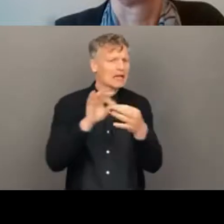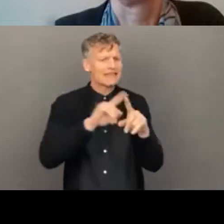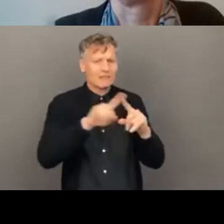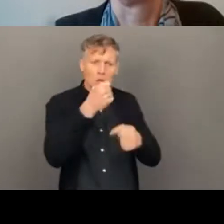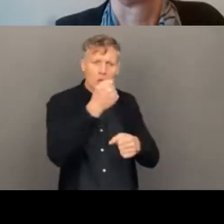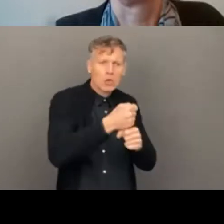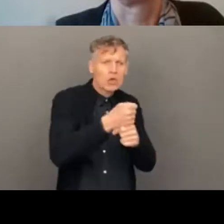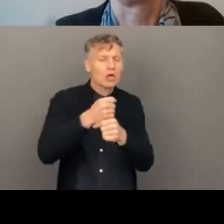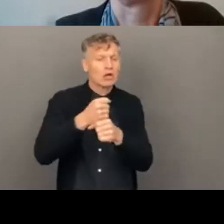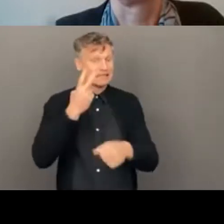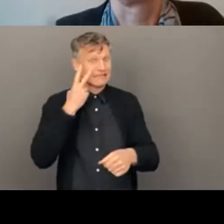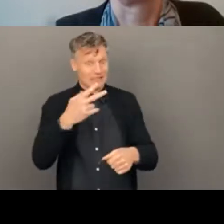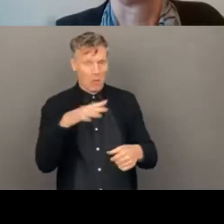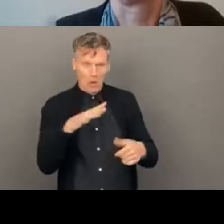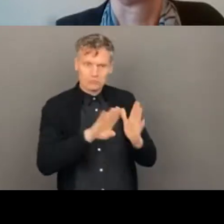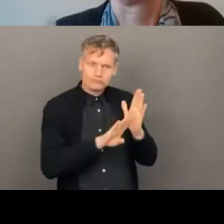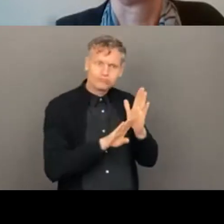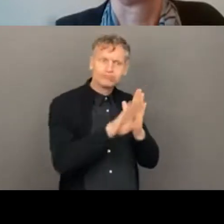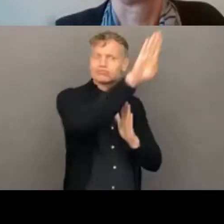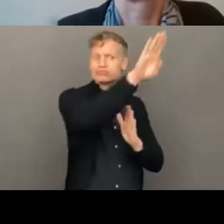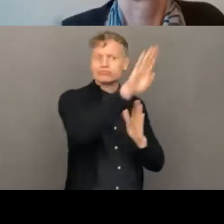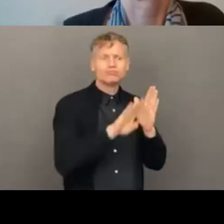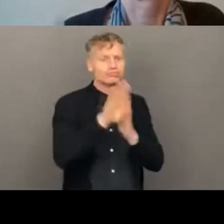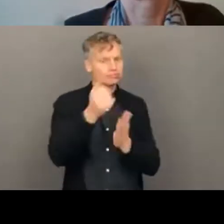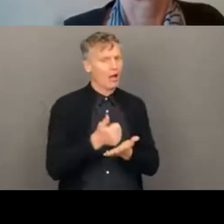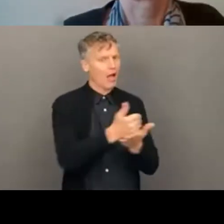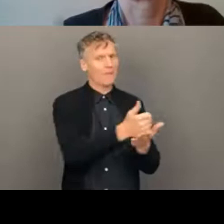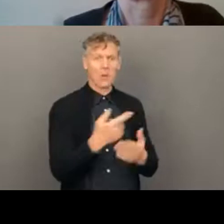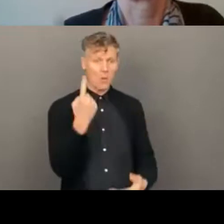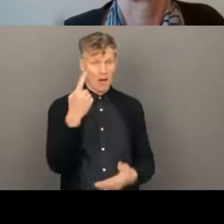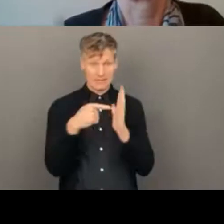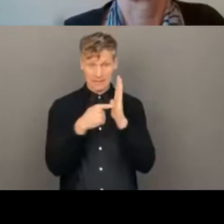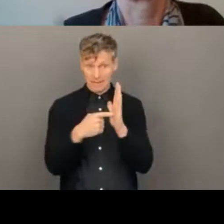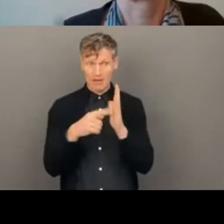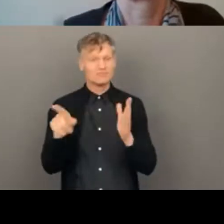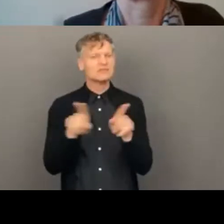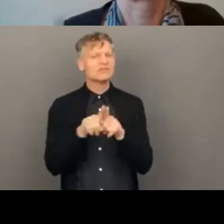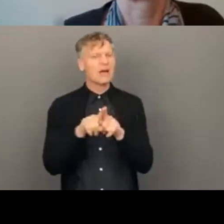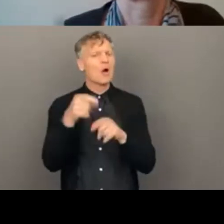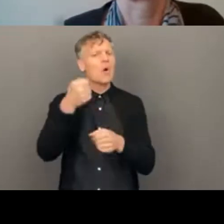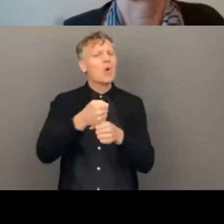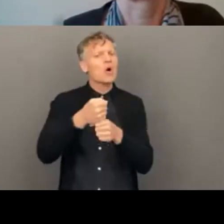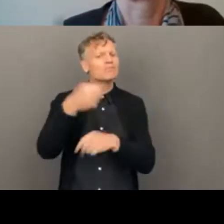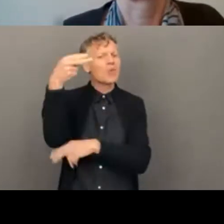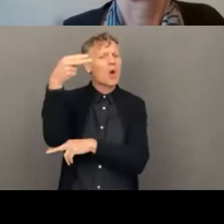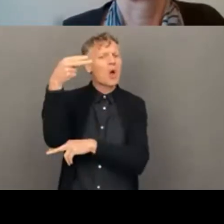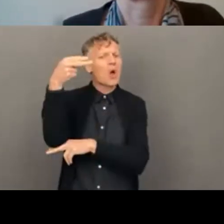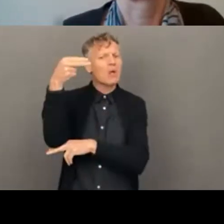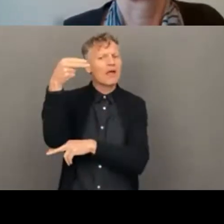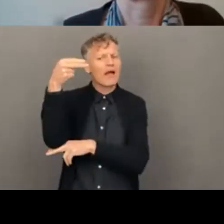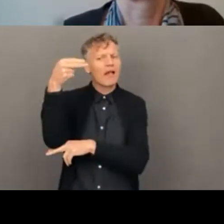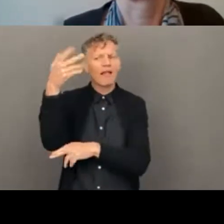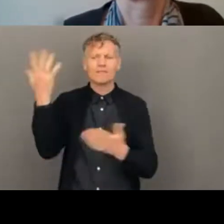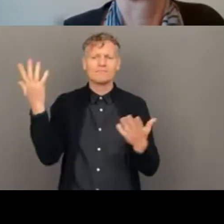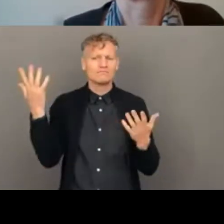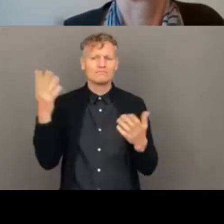high. We have one example in the hospitality business, as well as in the other entrepreneurship development. So the people